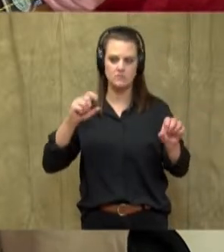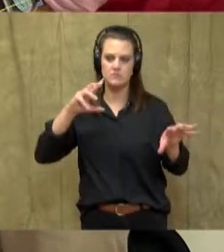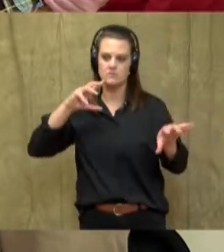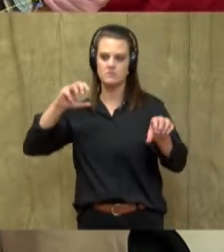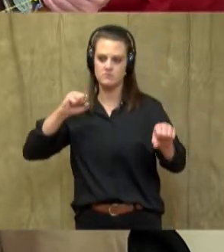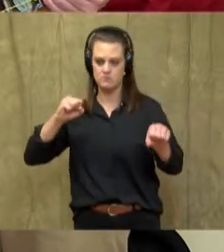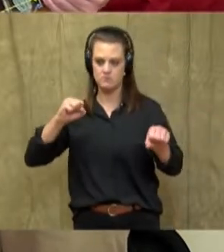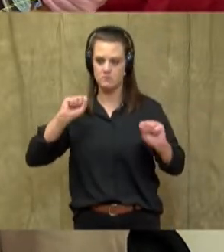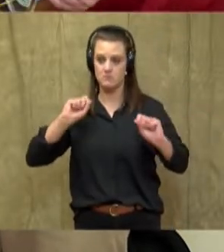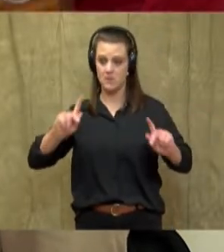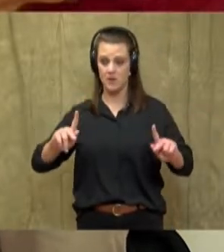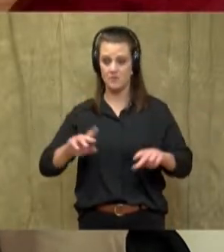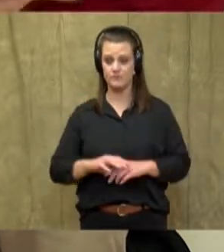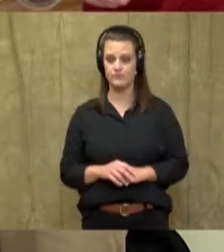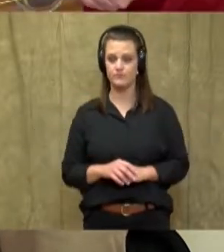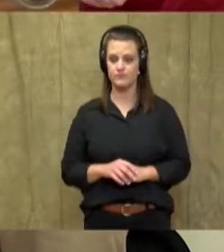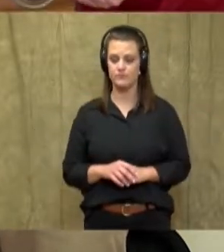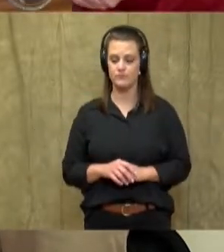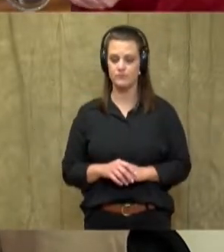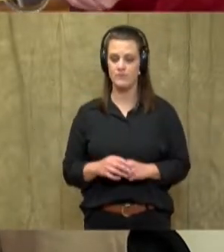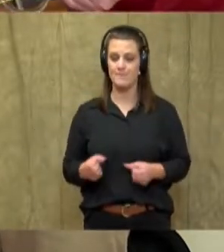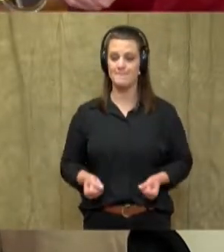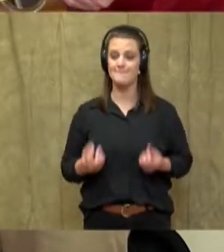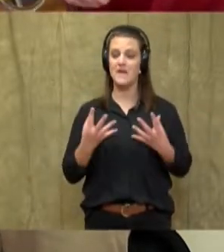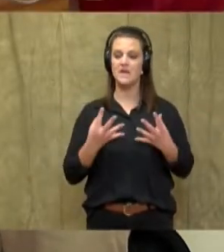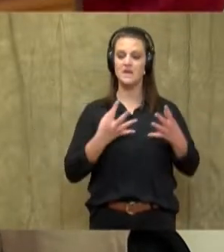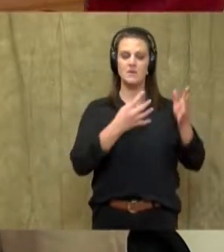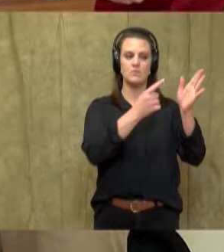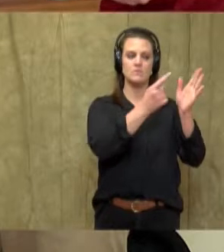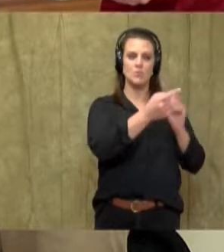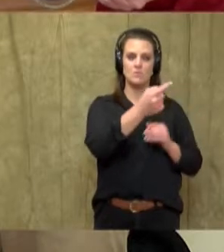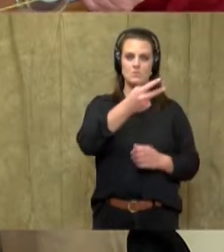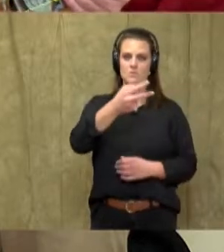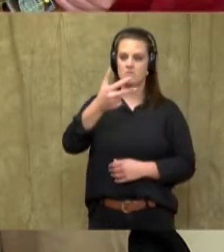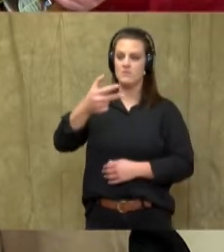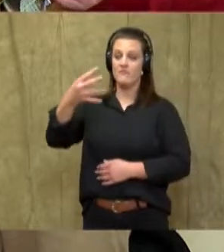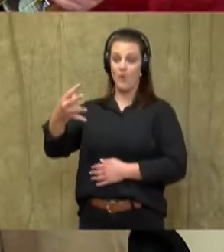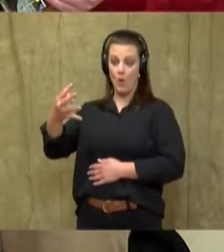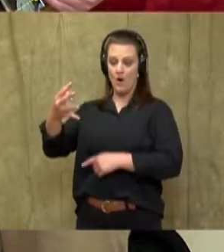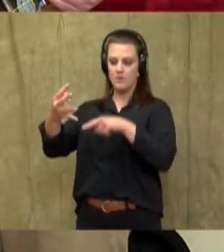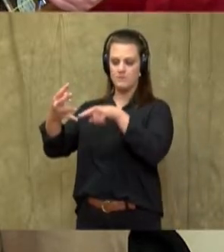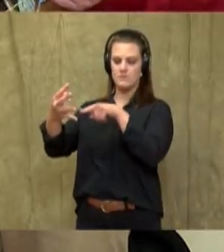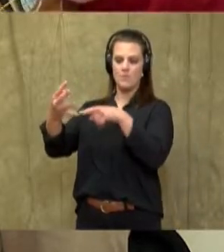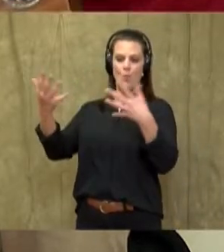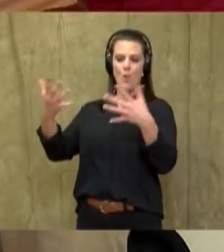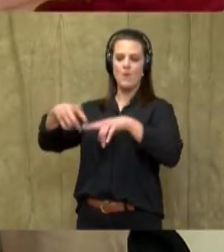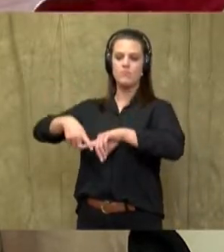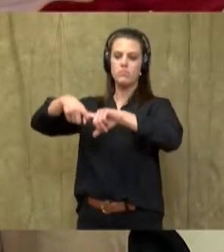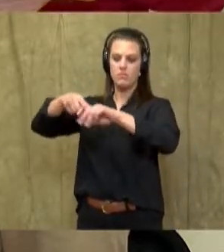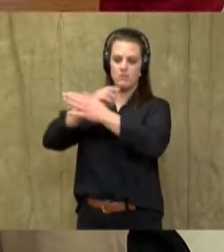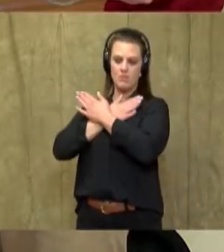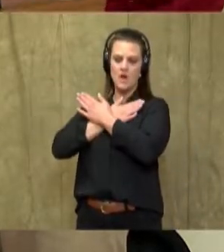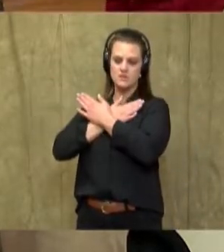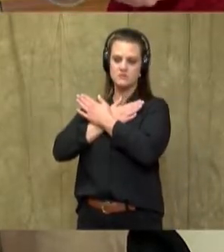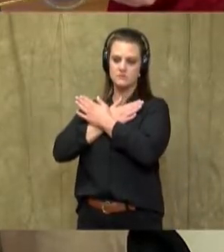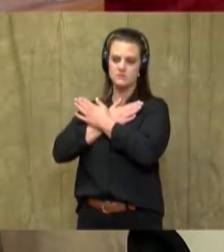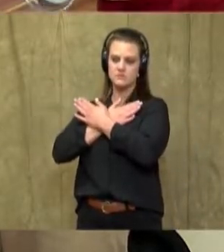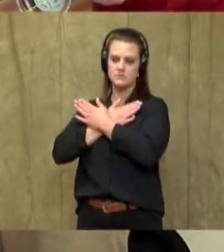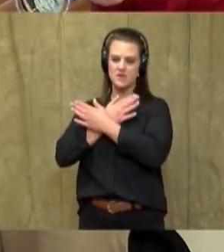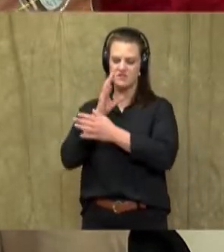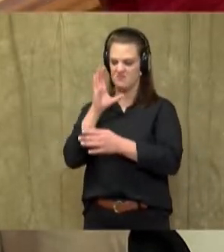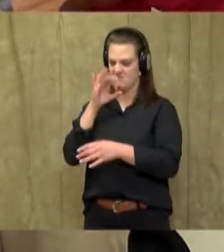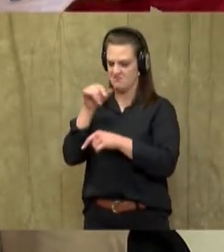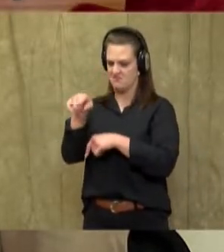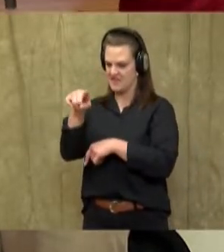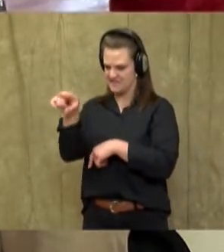And many of these examples have the 4th beat as a quarter rest. Now rather than looking at that strange